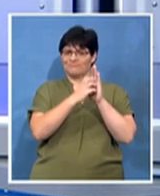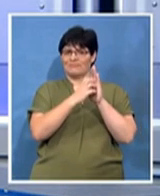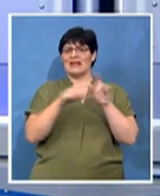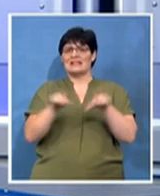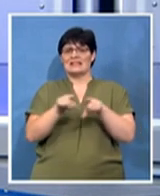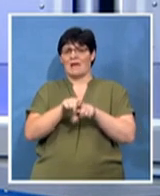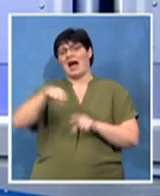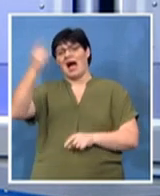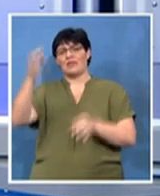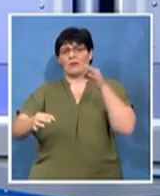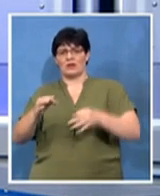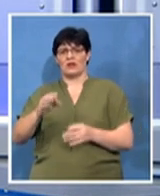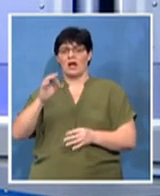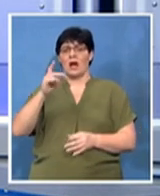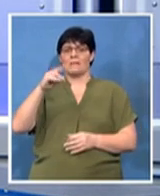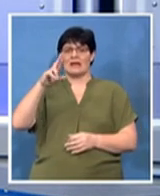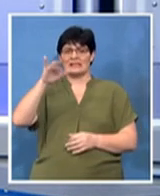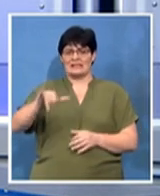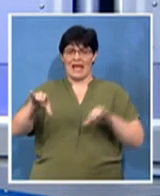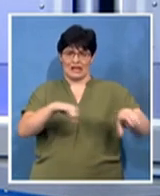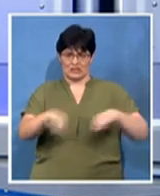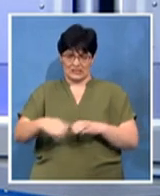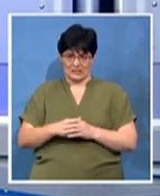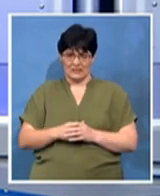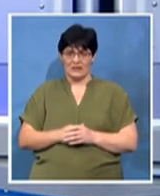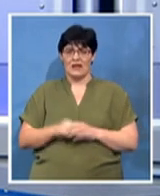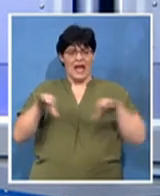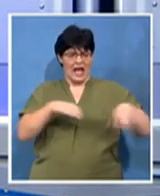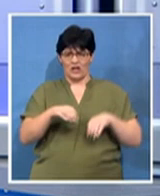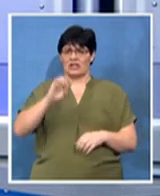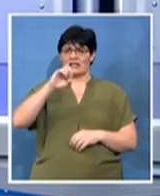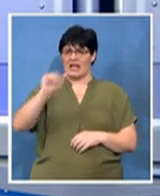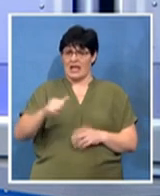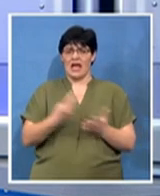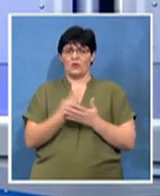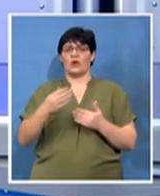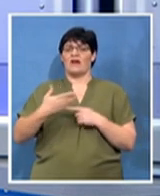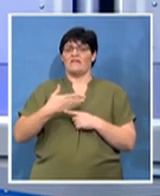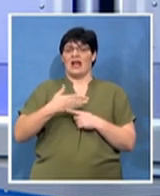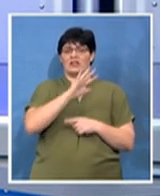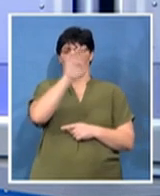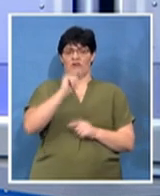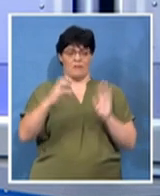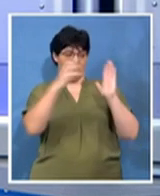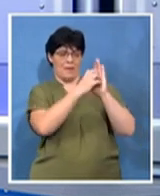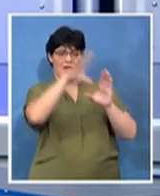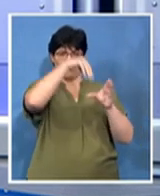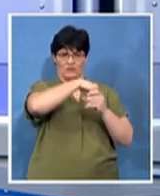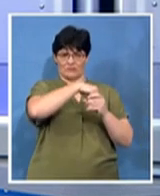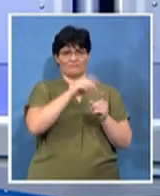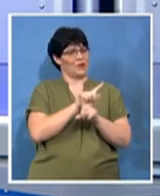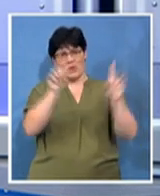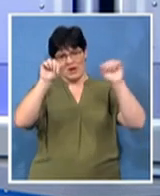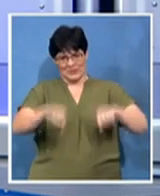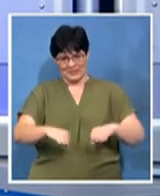Action. Action SA also had the South African flag in its logo, which is not allowed. Action SA says it's shocked